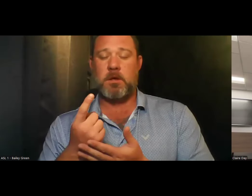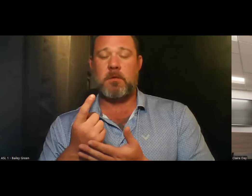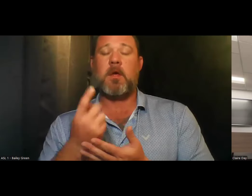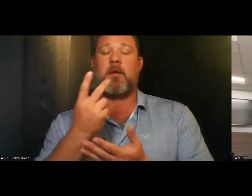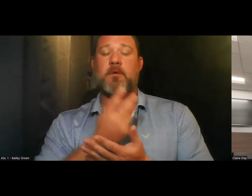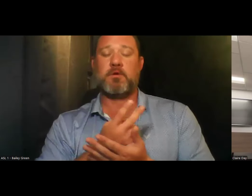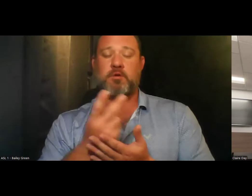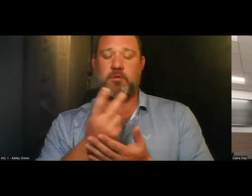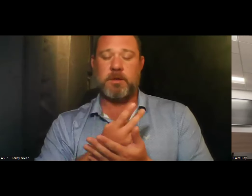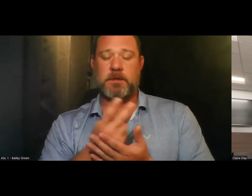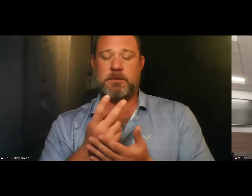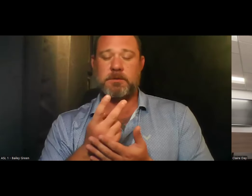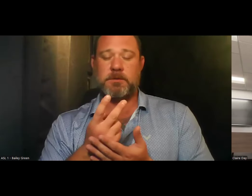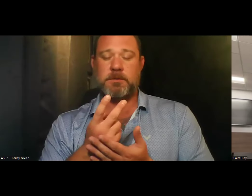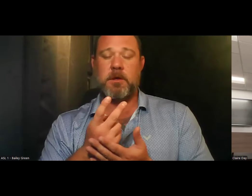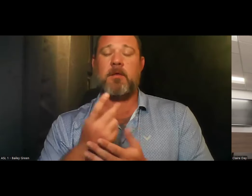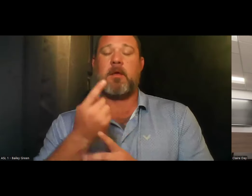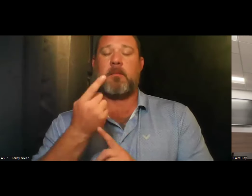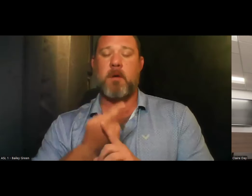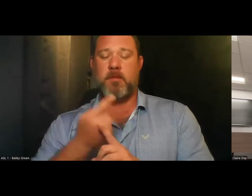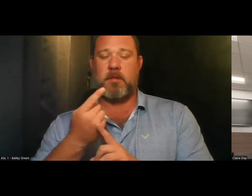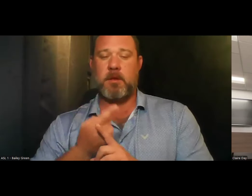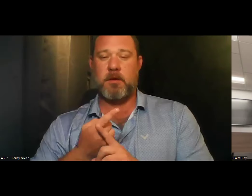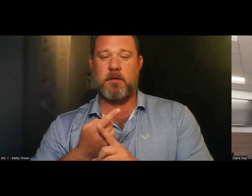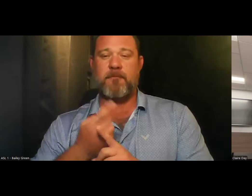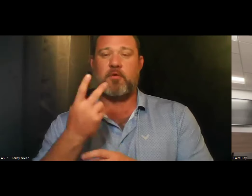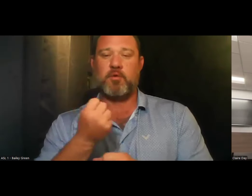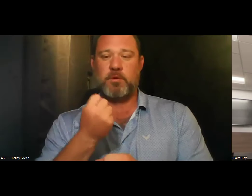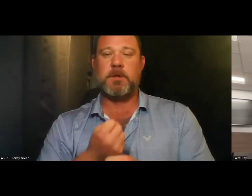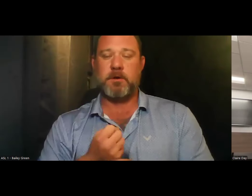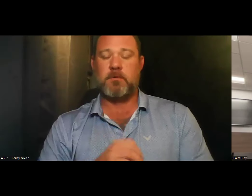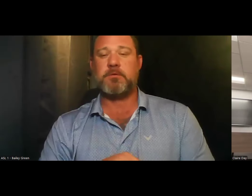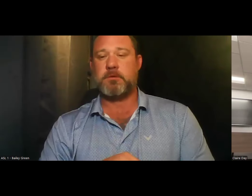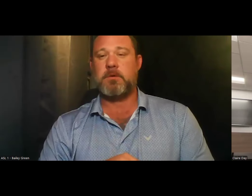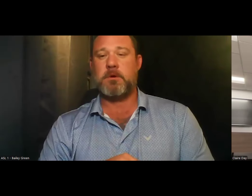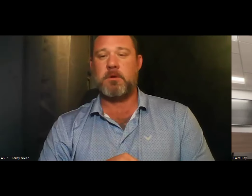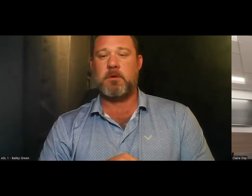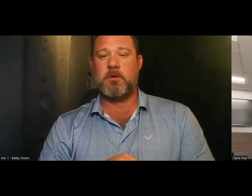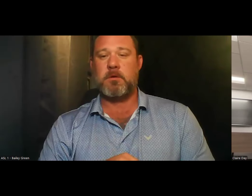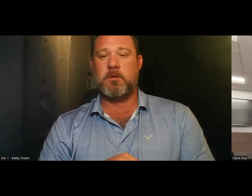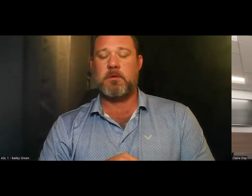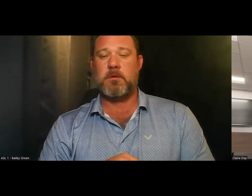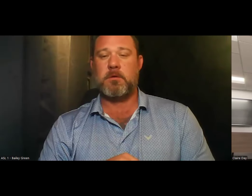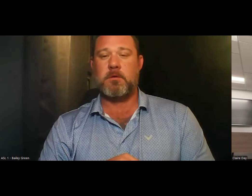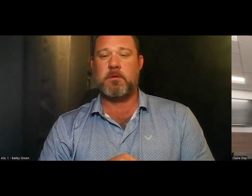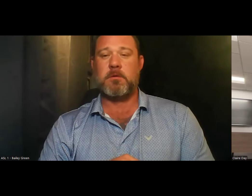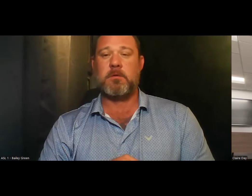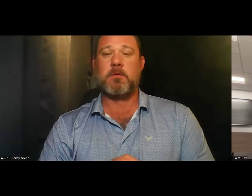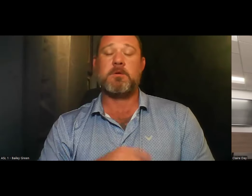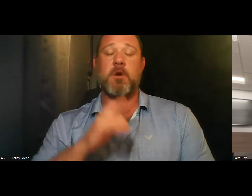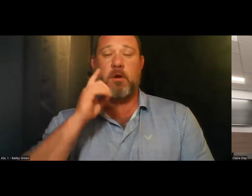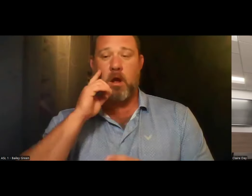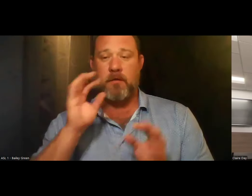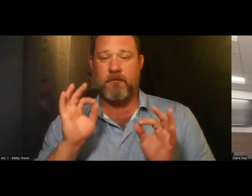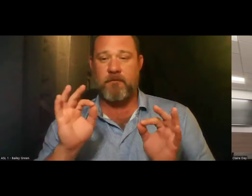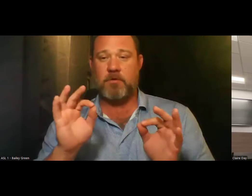3 months, and then monthly for the 2 years that each participant was in the clinical trial. Cognitive function and other measures of the brain were